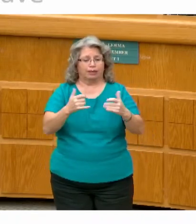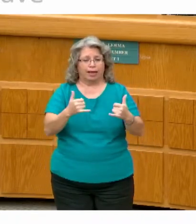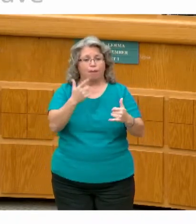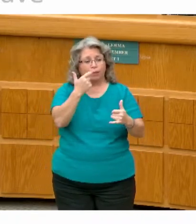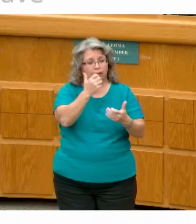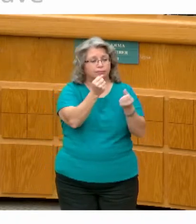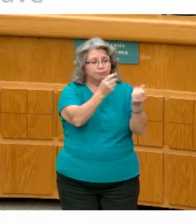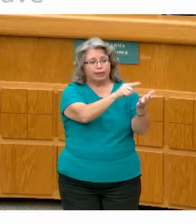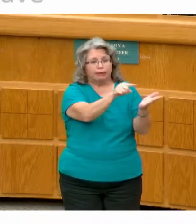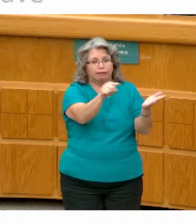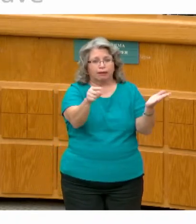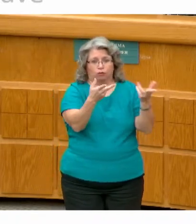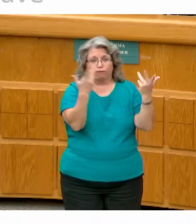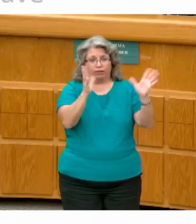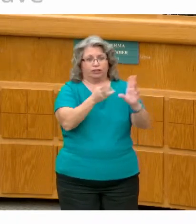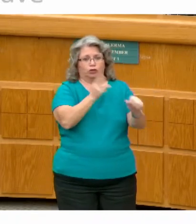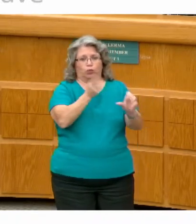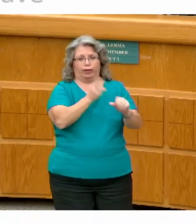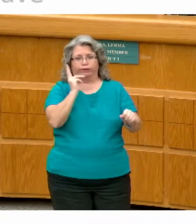were a year ago.